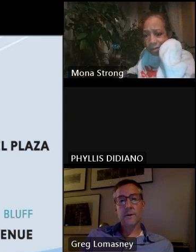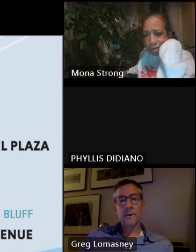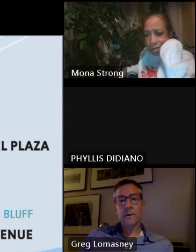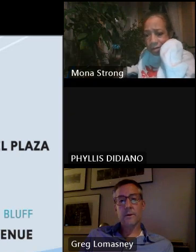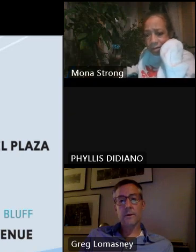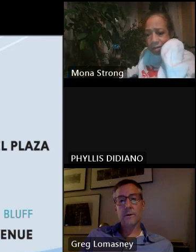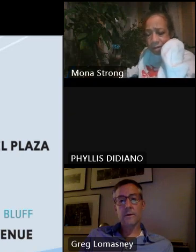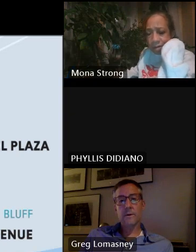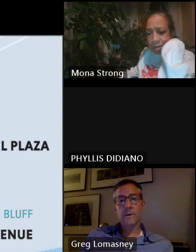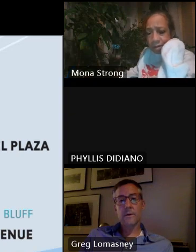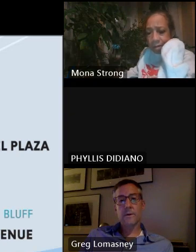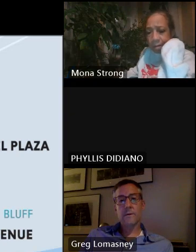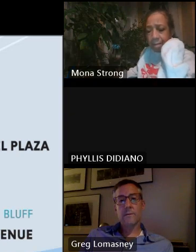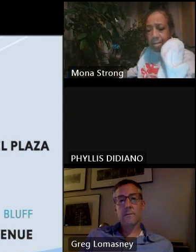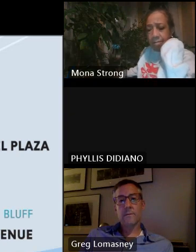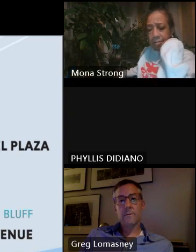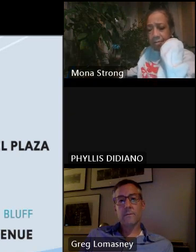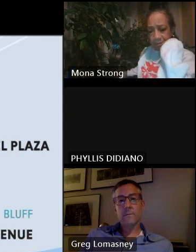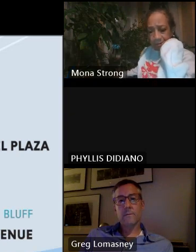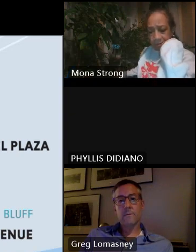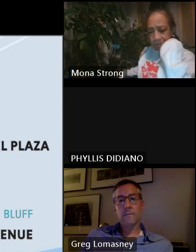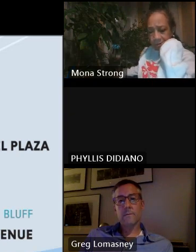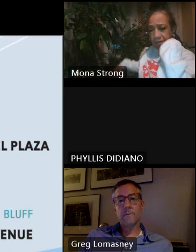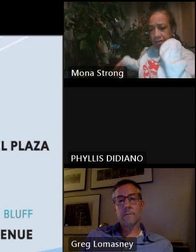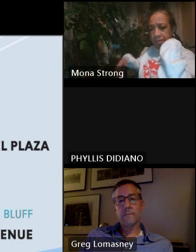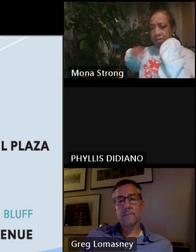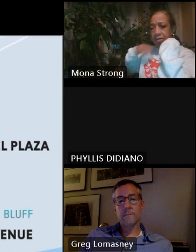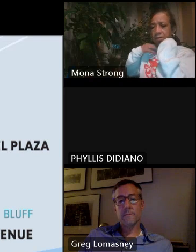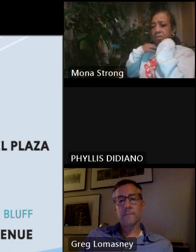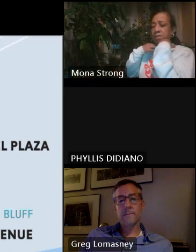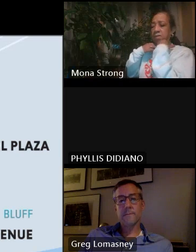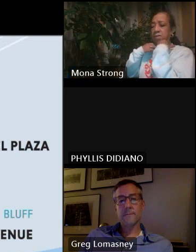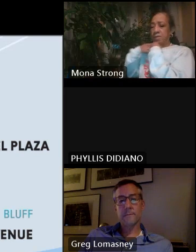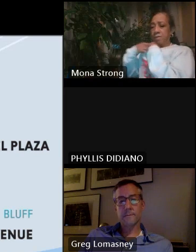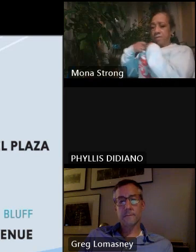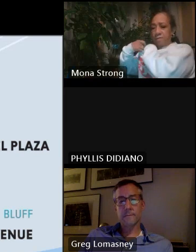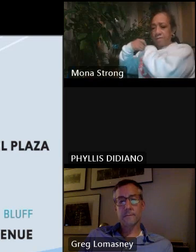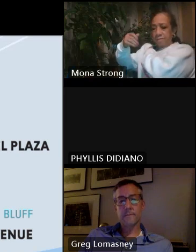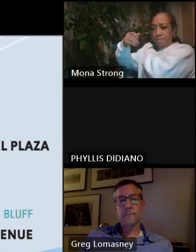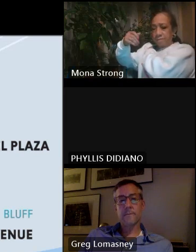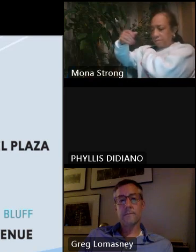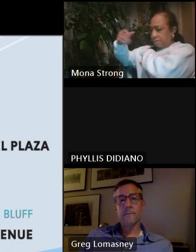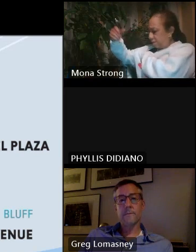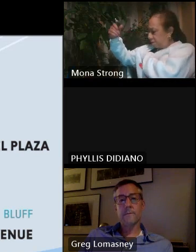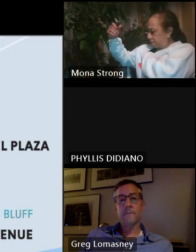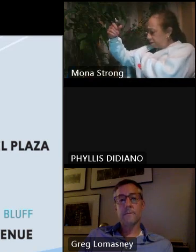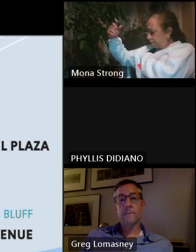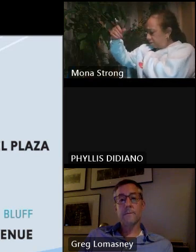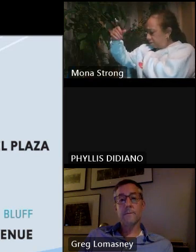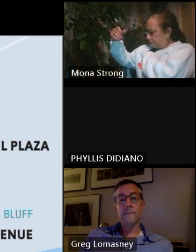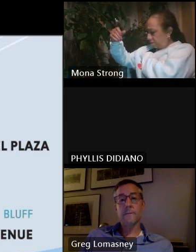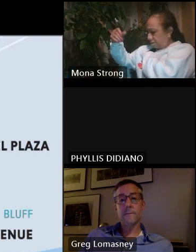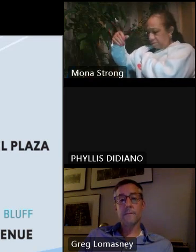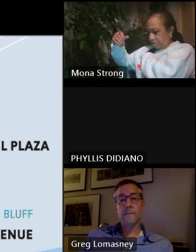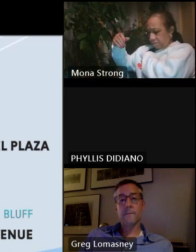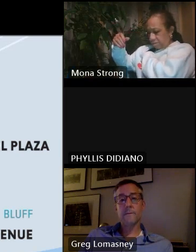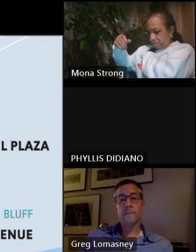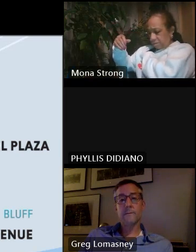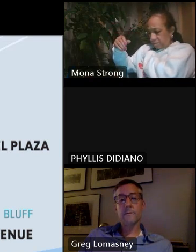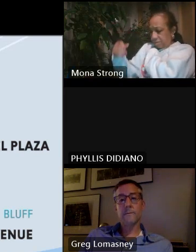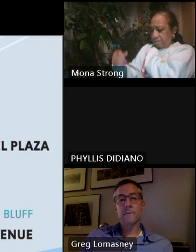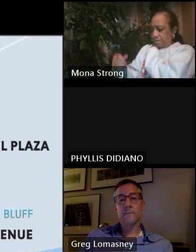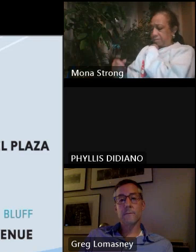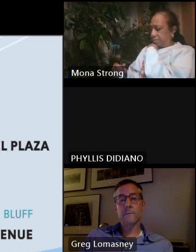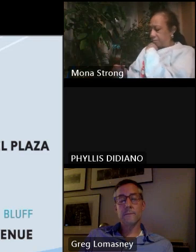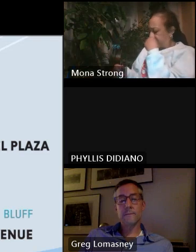The question was, will it serve every station except for Station Square? And that answer is yes. You're correct. But